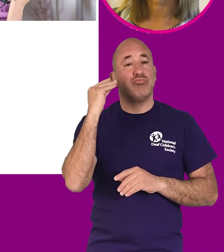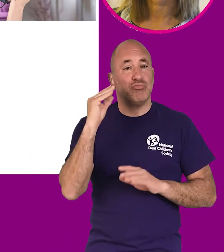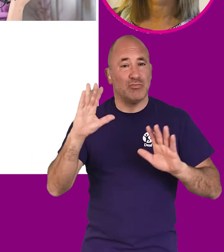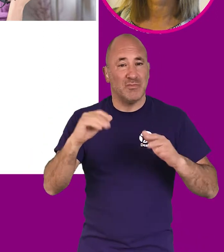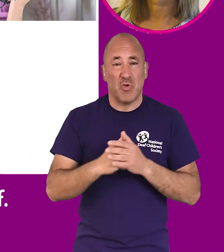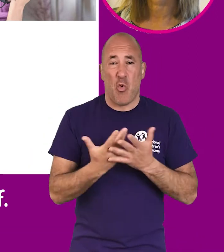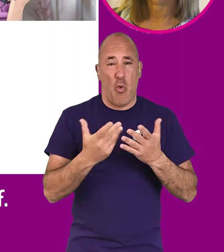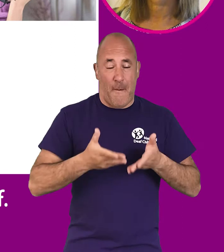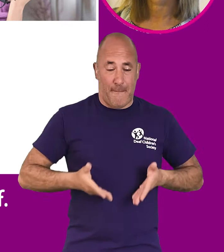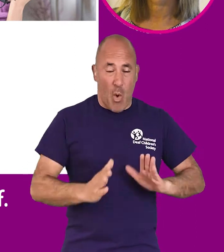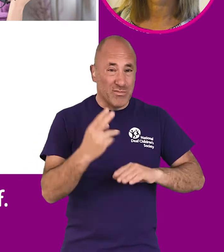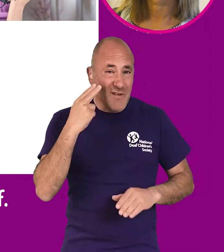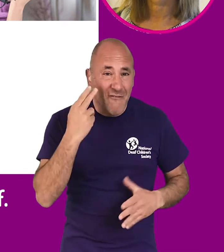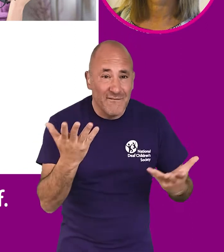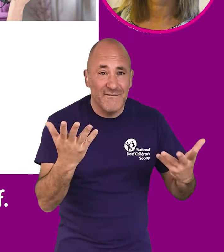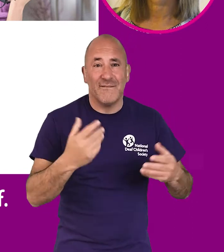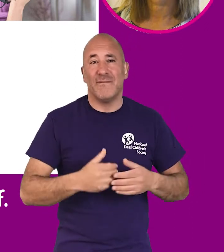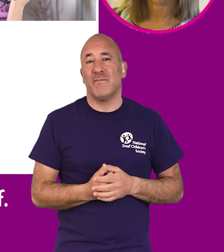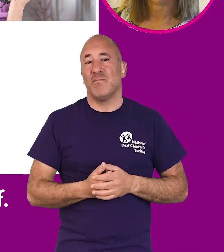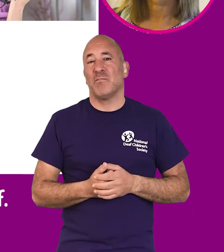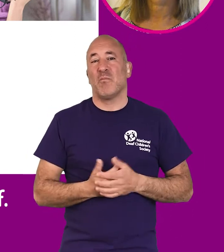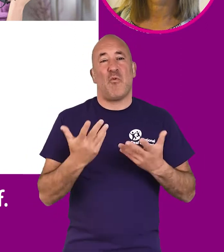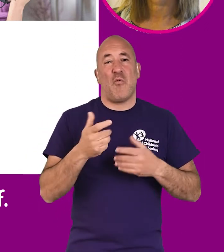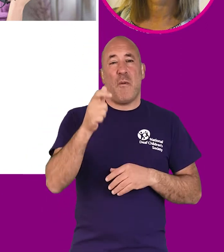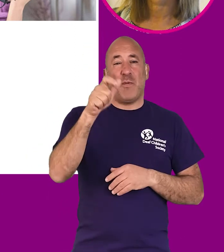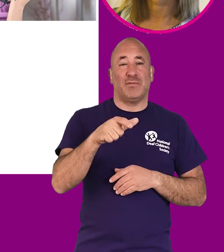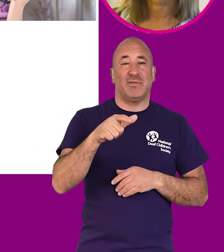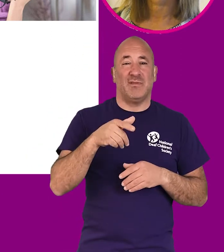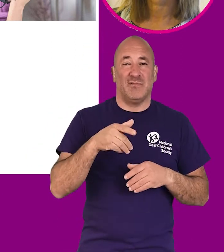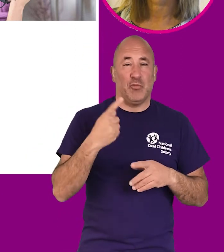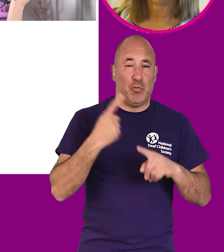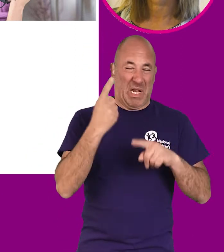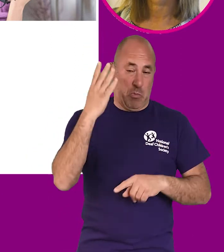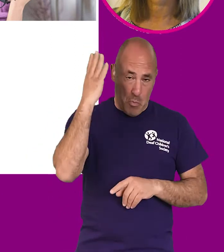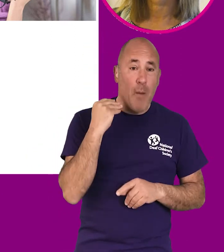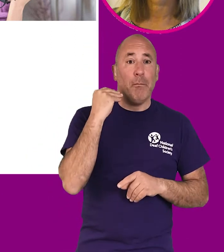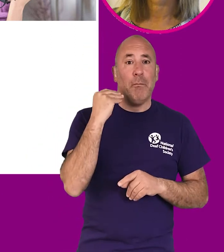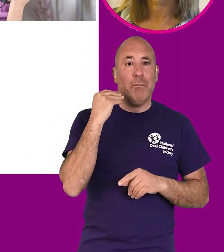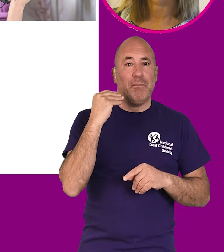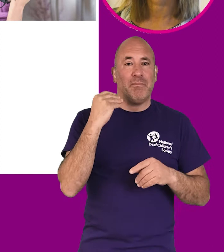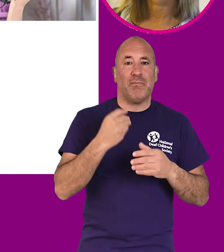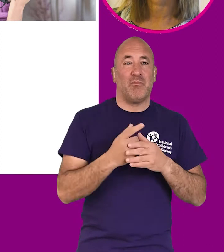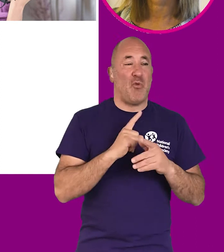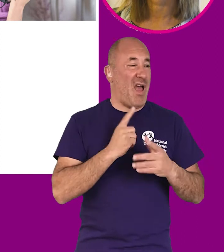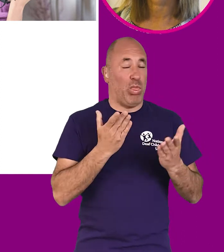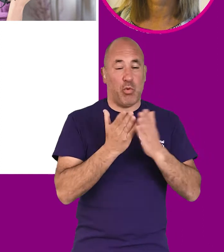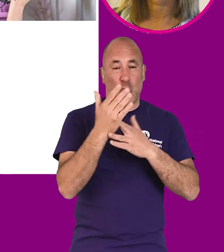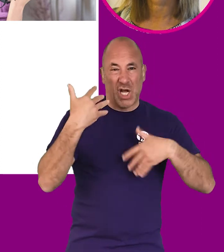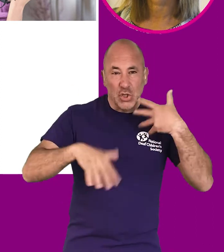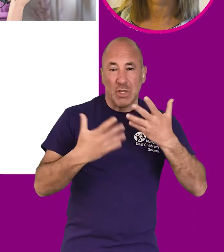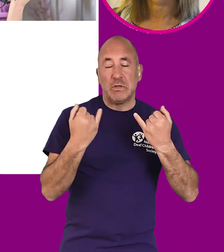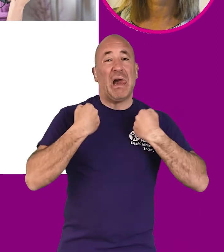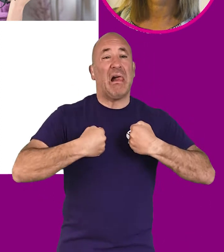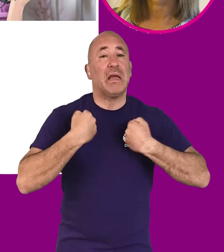loss. It could be people who were born deaf. It could be someone who has lost their hearing very,